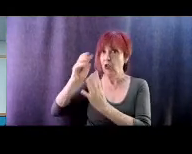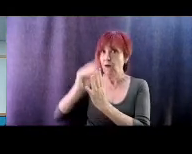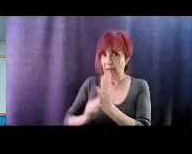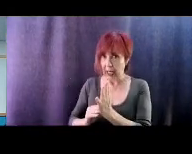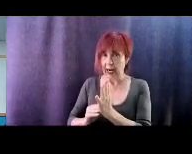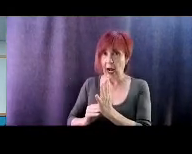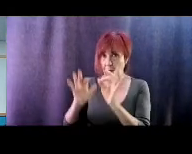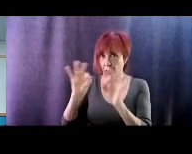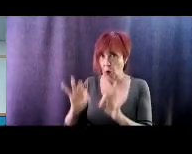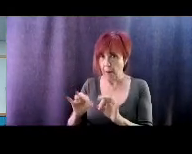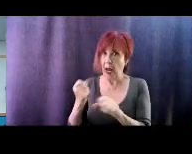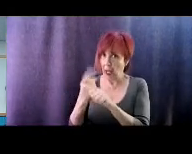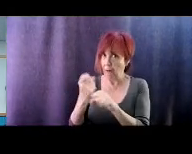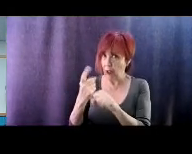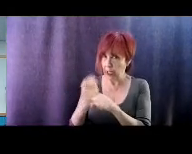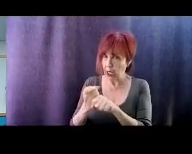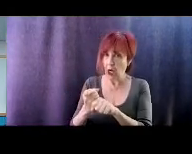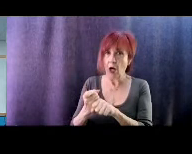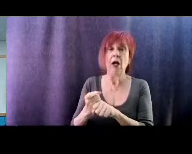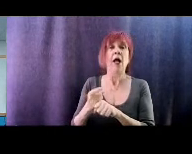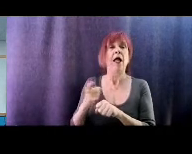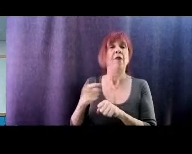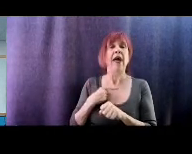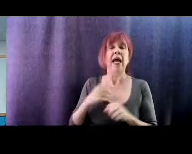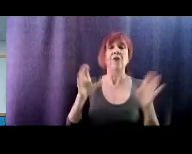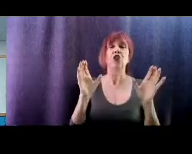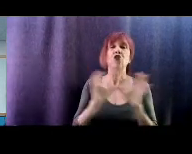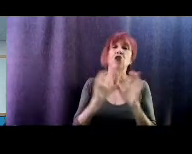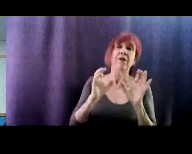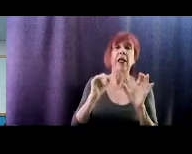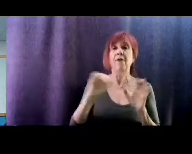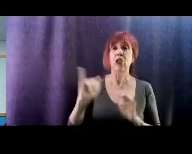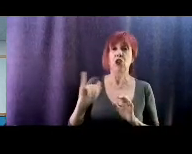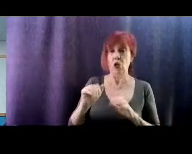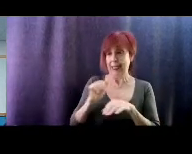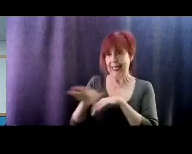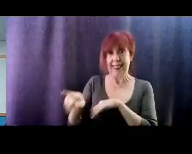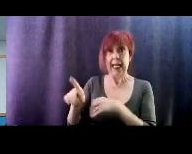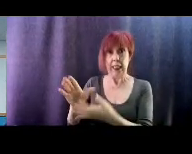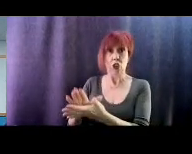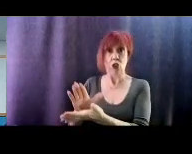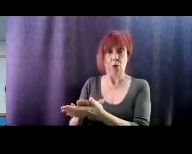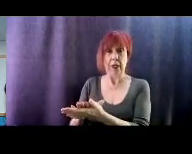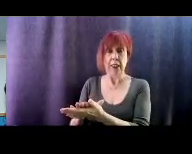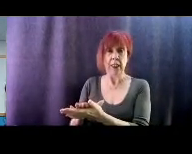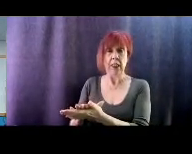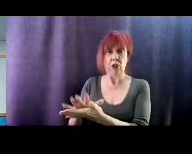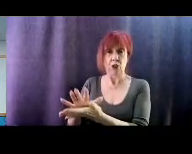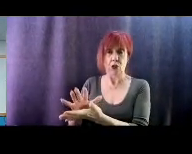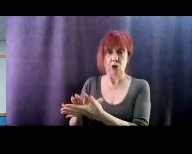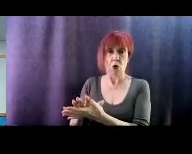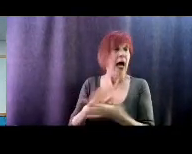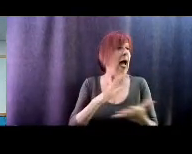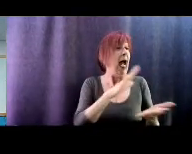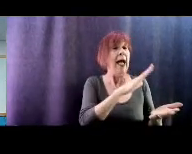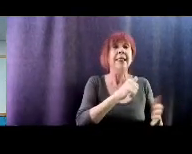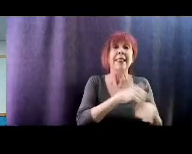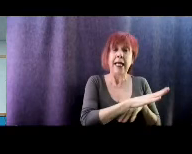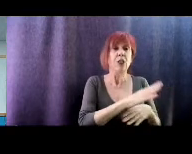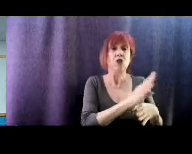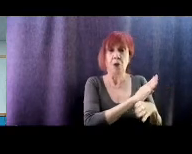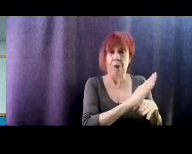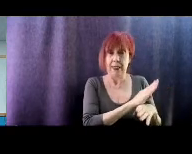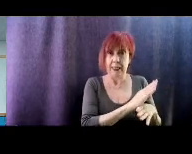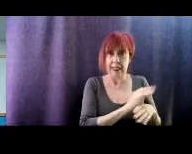basis. A certificate of insurance is sent to the business and to the school system. And we do not put students out until the